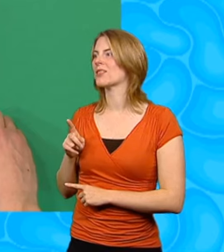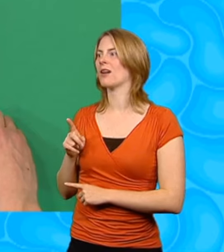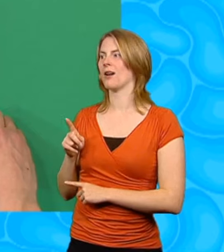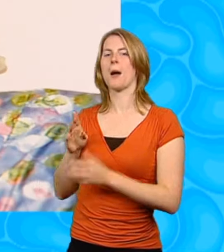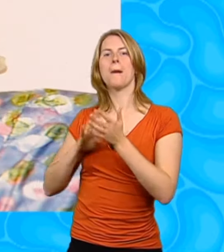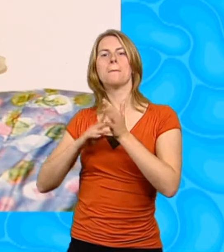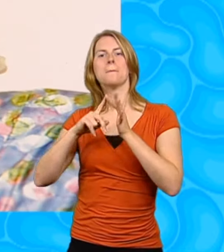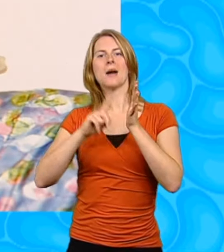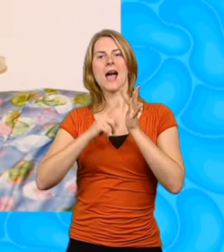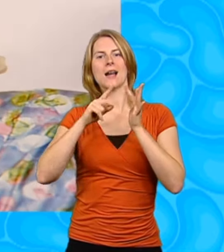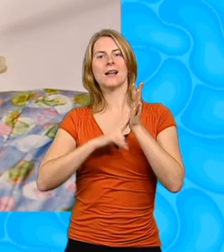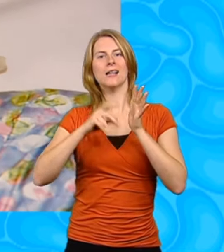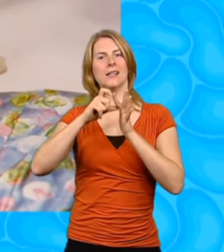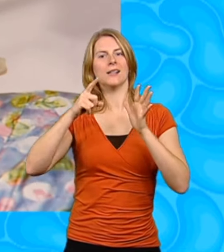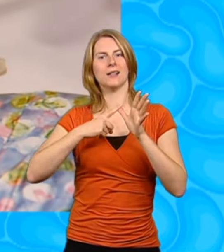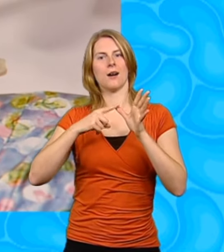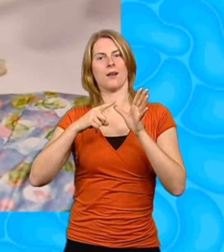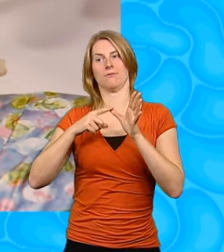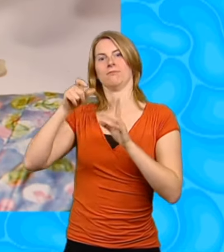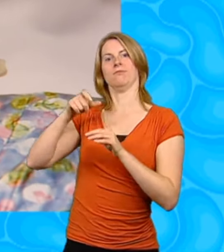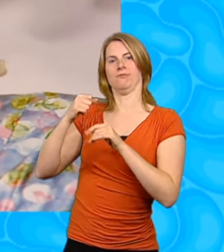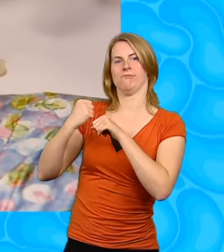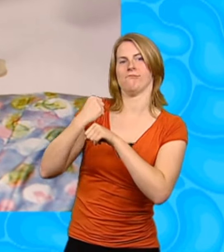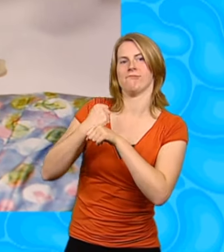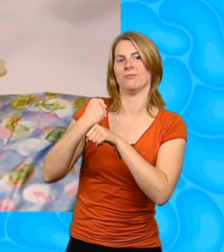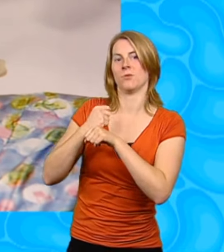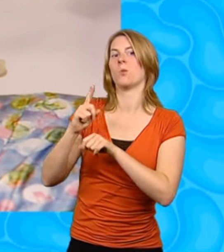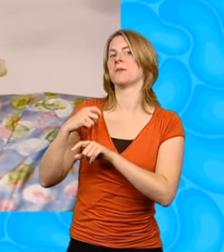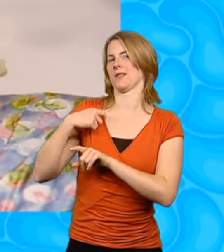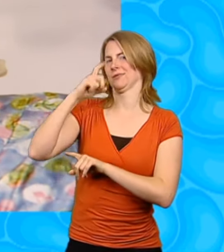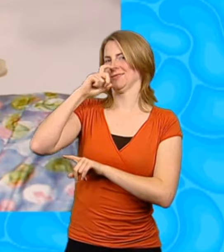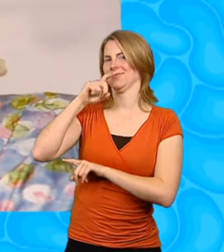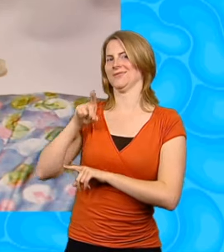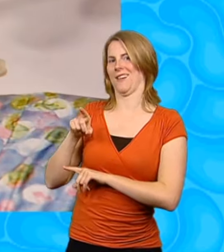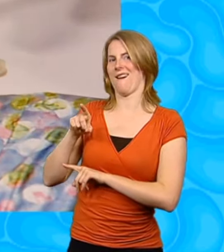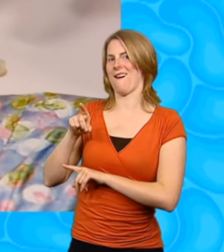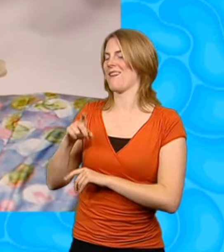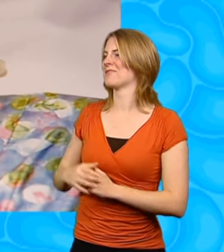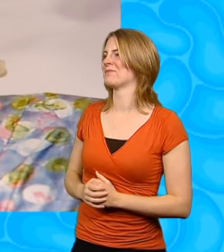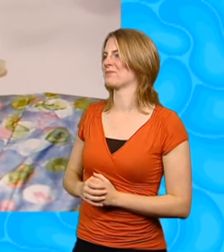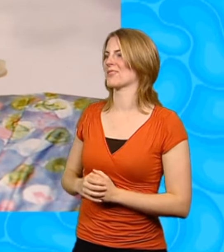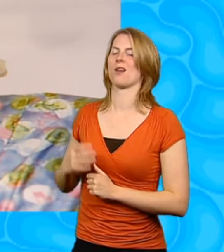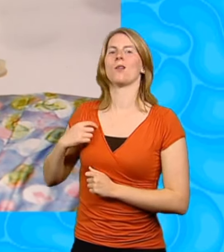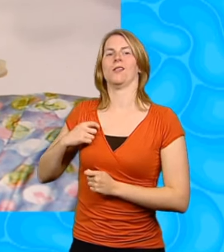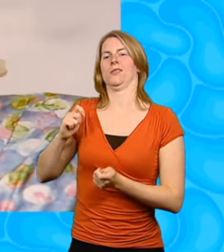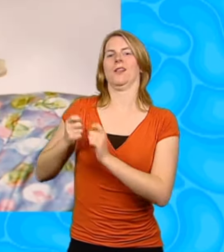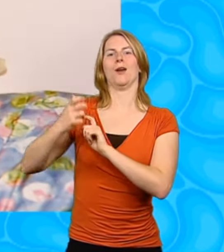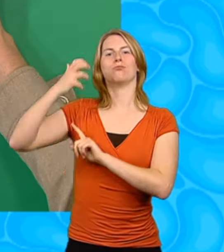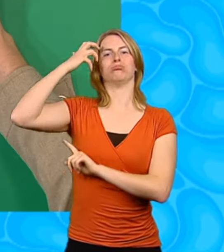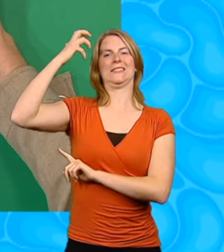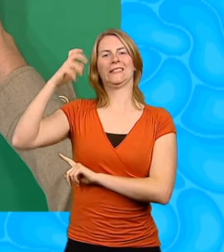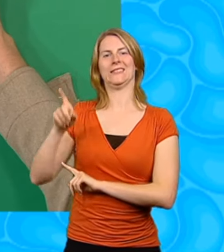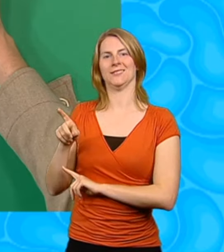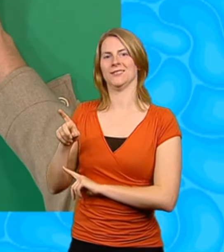picture of Melinda Maker, my little sister. Let's turn her into a princess. What does every good princess